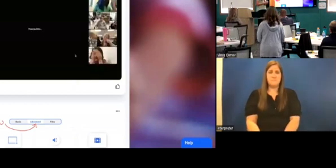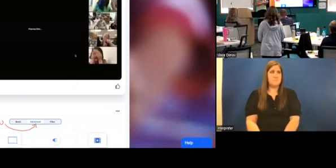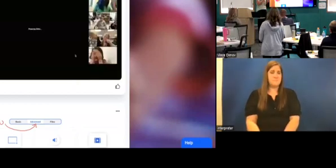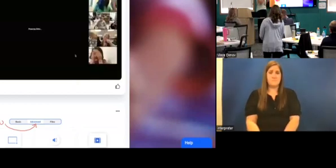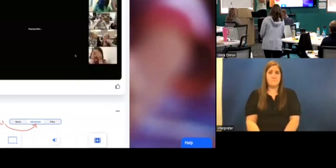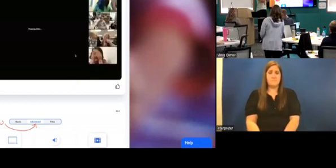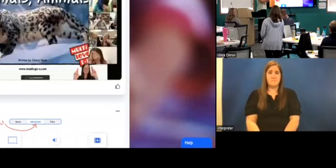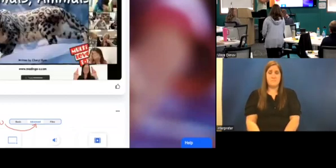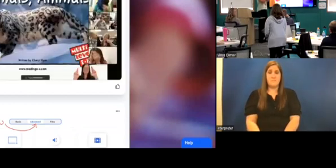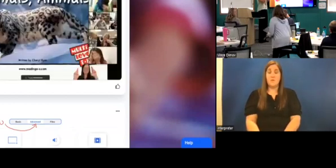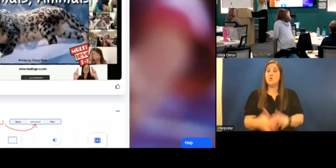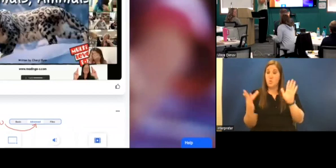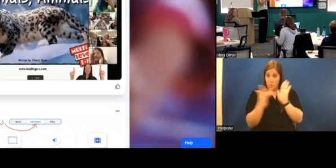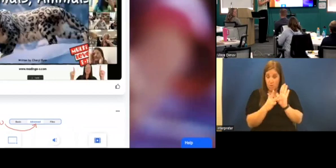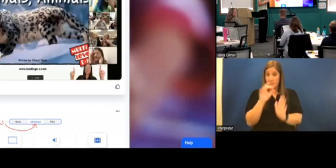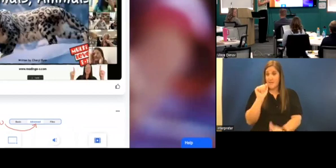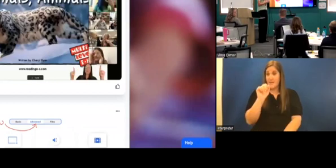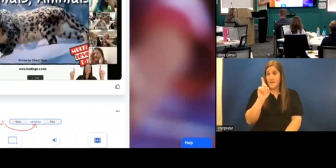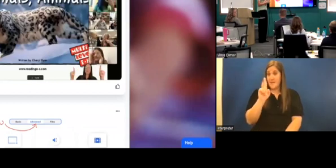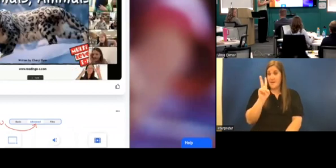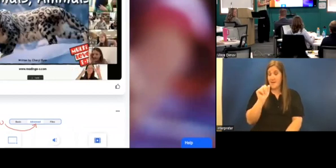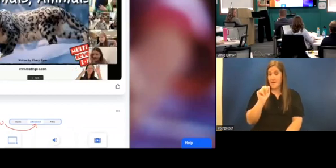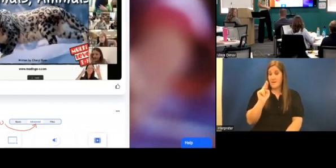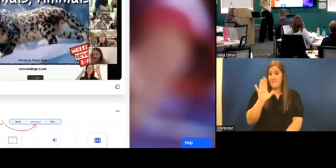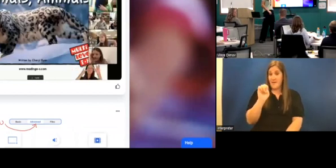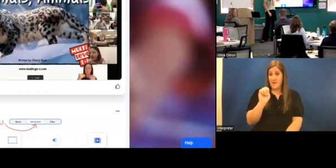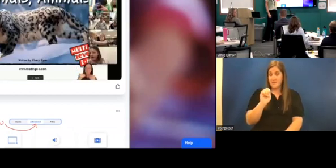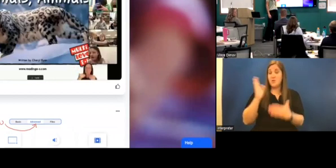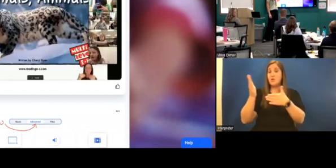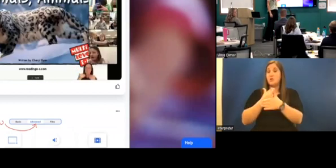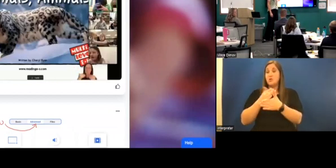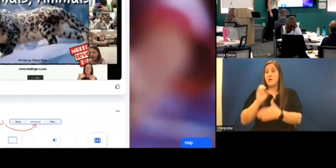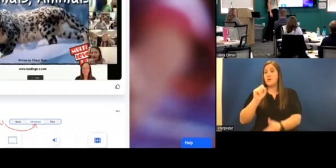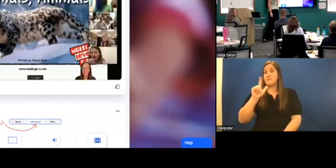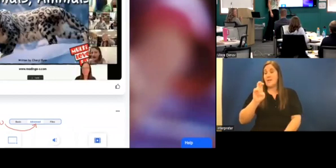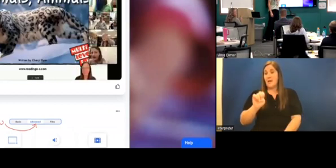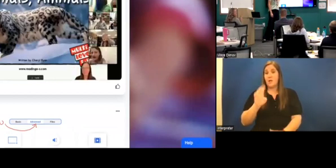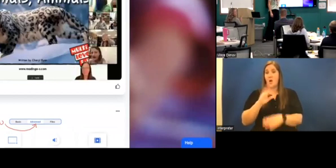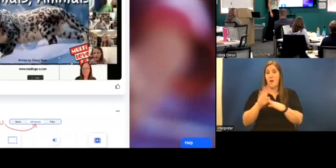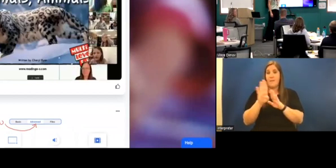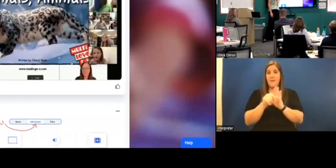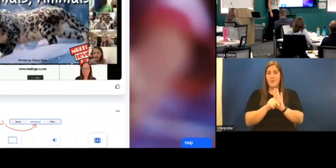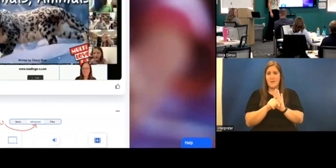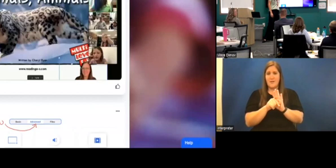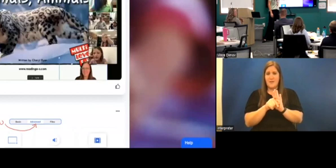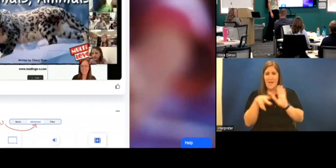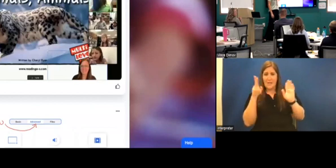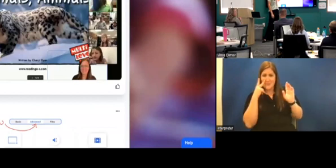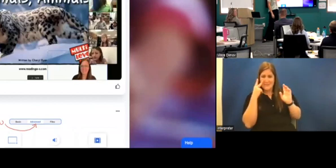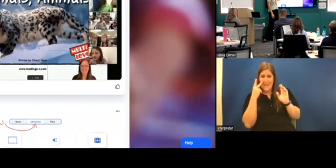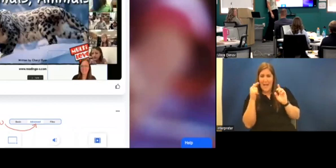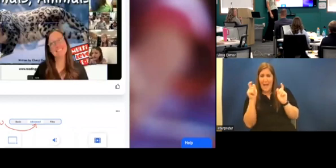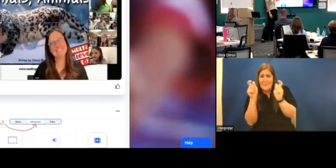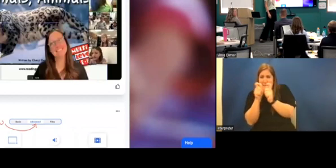So I clicked on advanced and then share slides as virtual background, and it puts me up, all the kiddos over here. I'm this little tiny person in the corner, but I